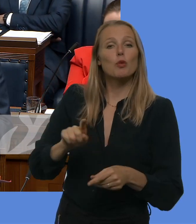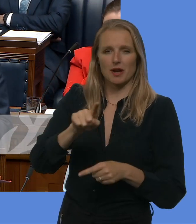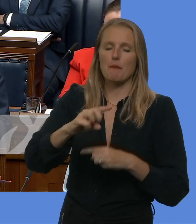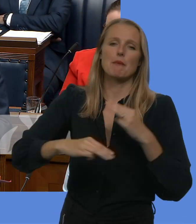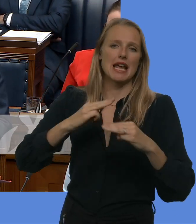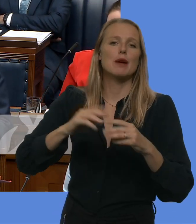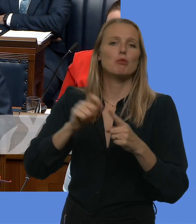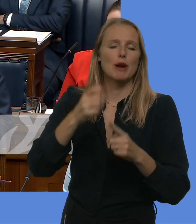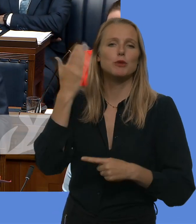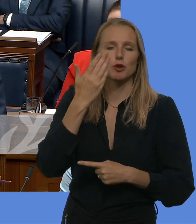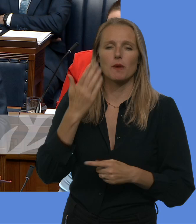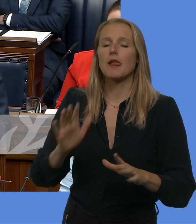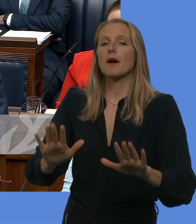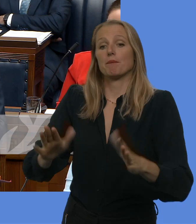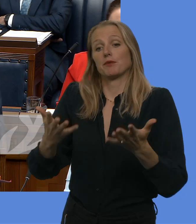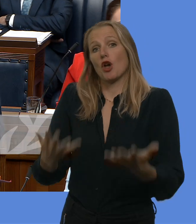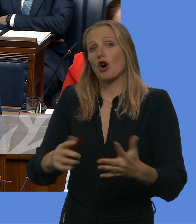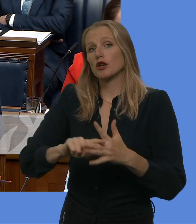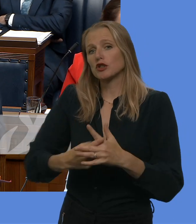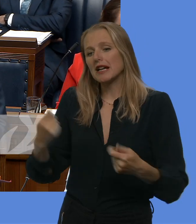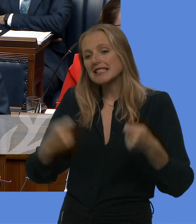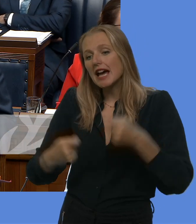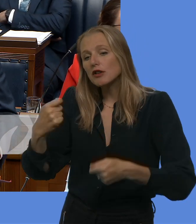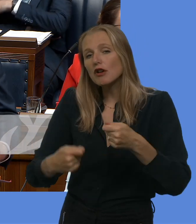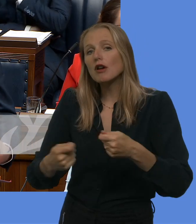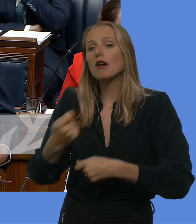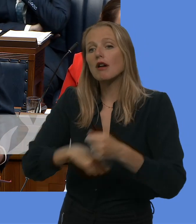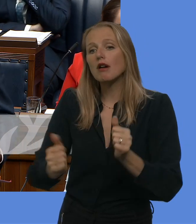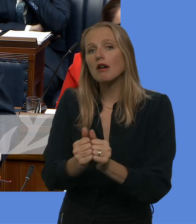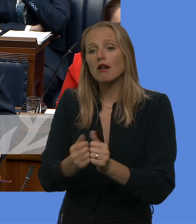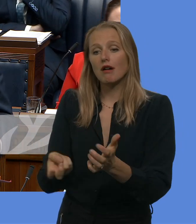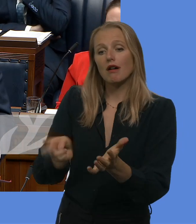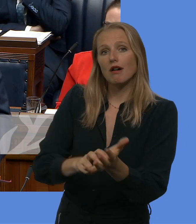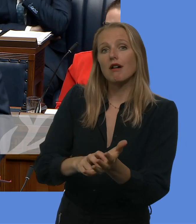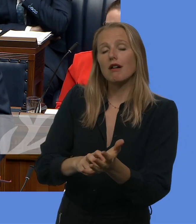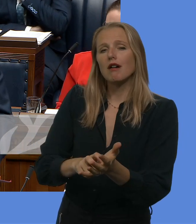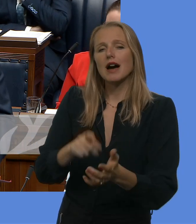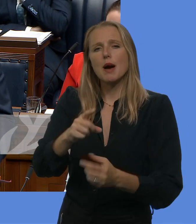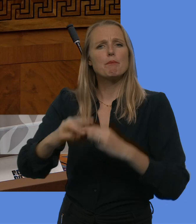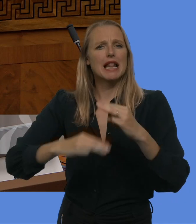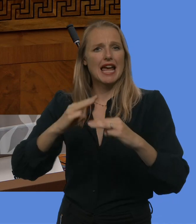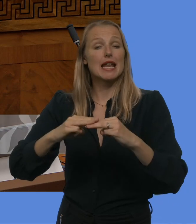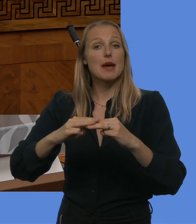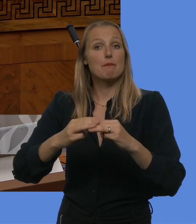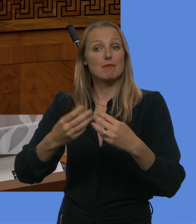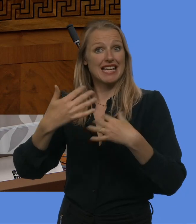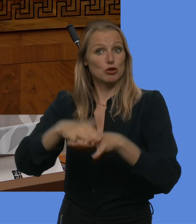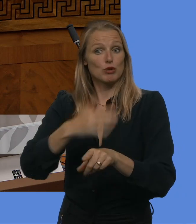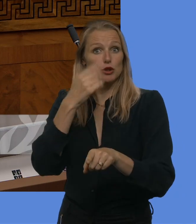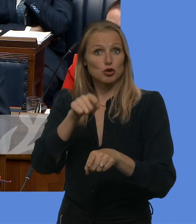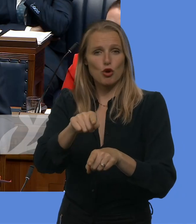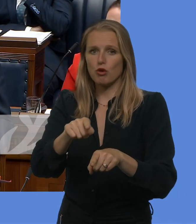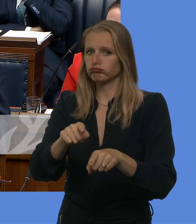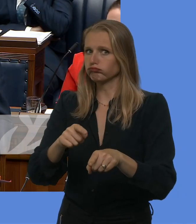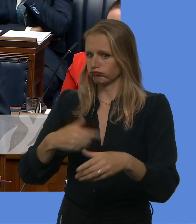into securing a tendering process that will lead to contract, and Millennium Integrated is at a very advanced stage. So there is no